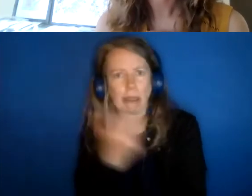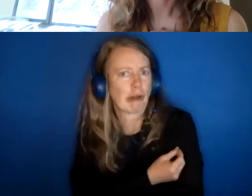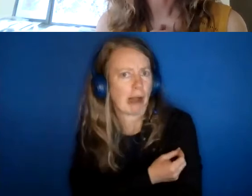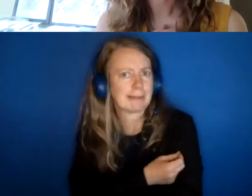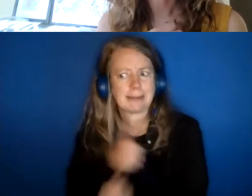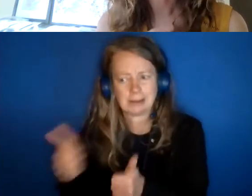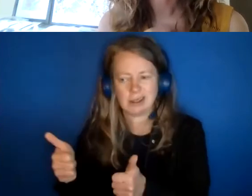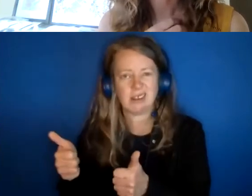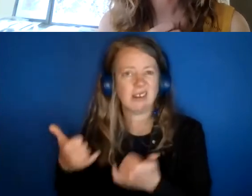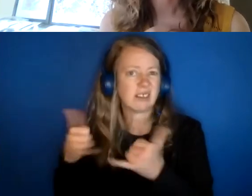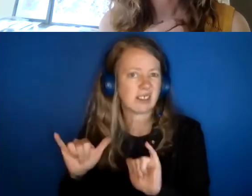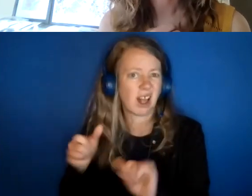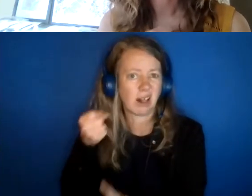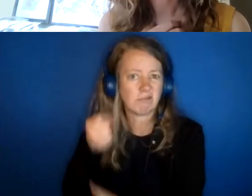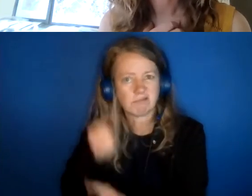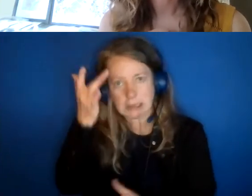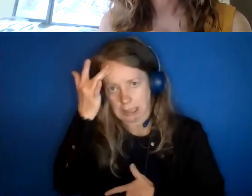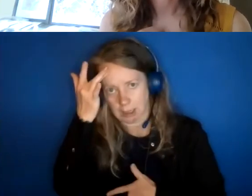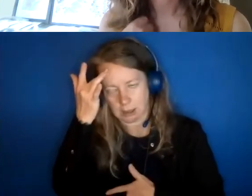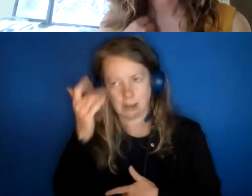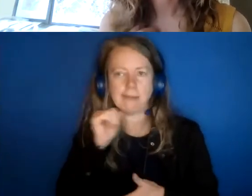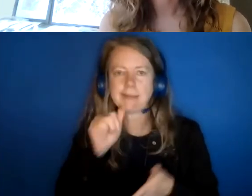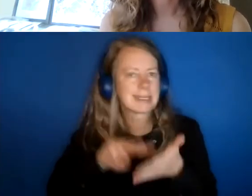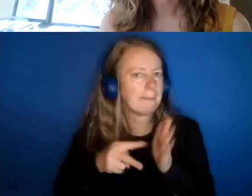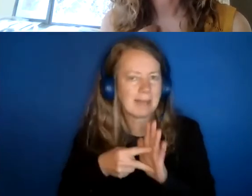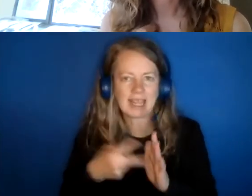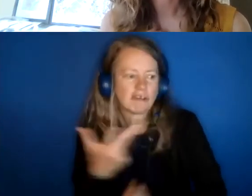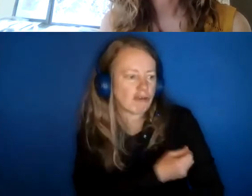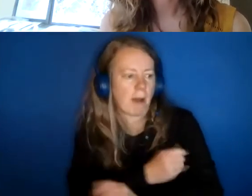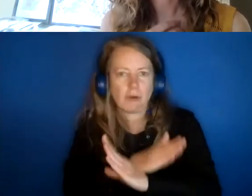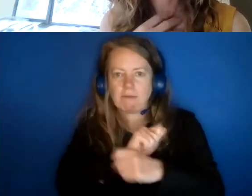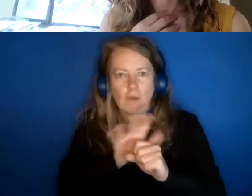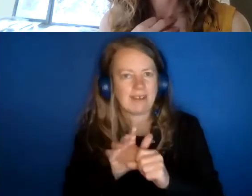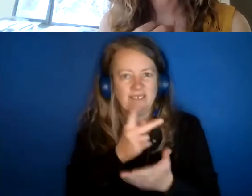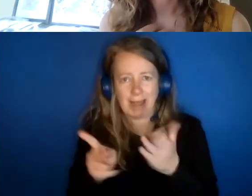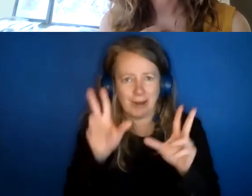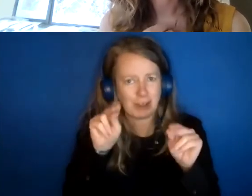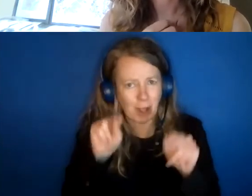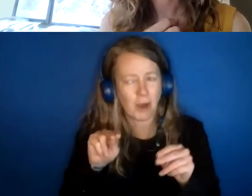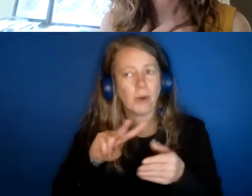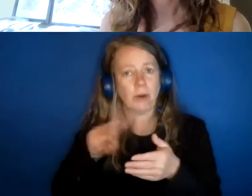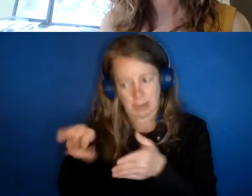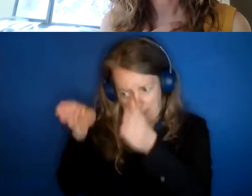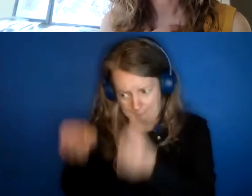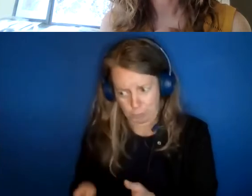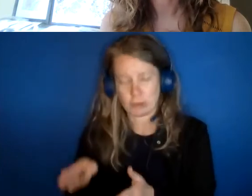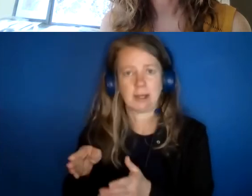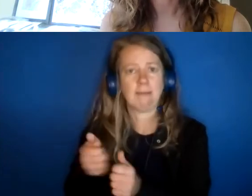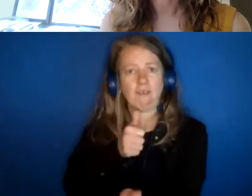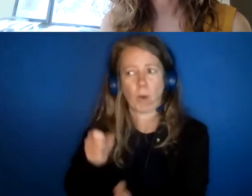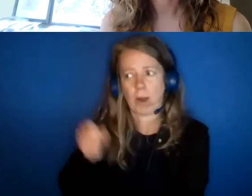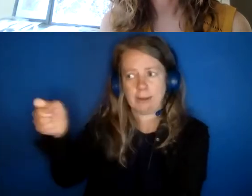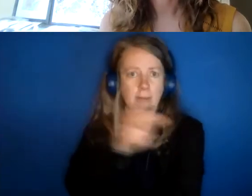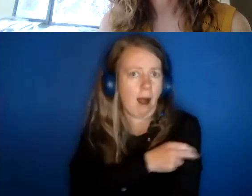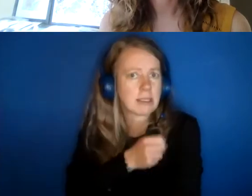still got sick. It doesn't mean the vaccines failed. The vaccines kept them out of the hospital. The vaccines kept them from dying. But